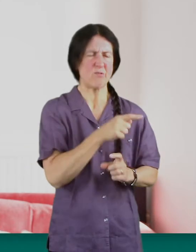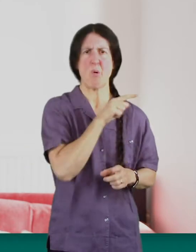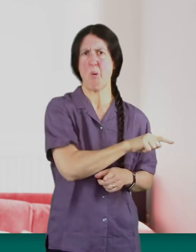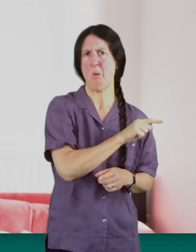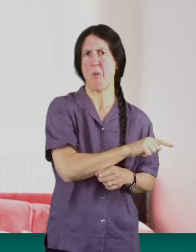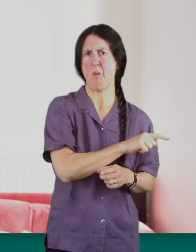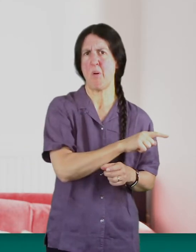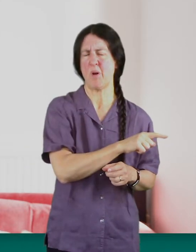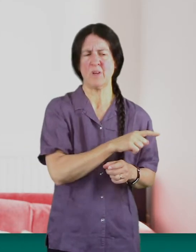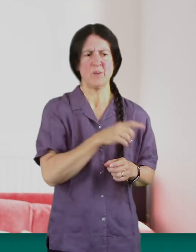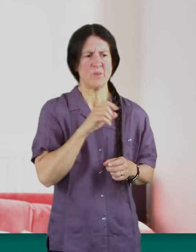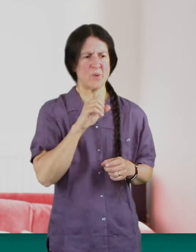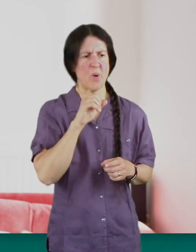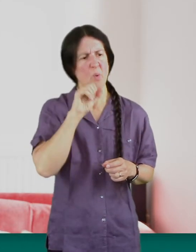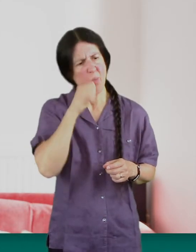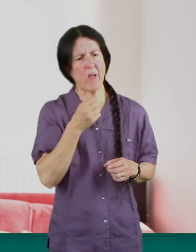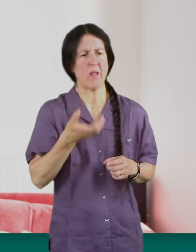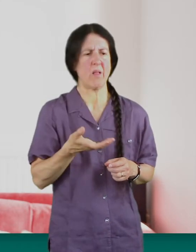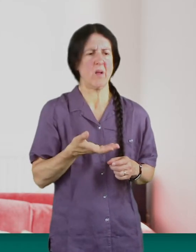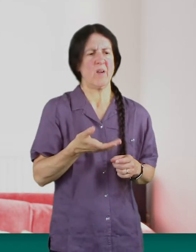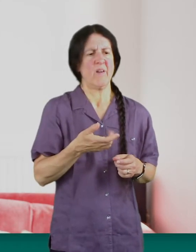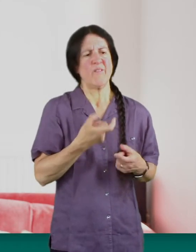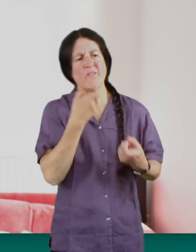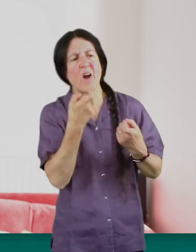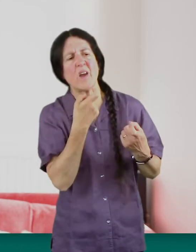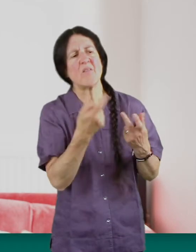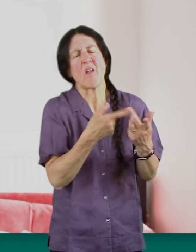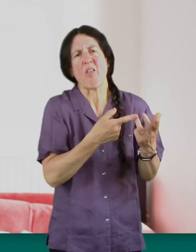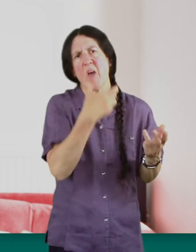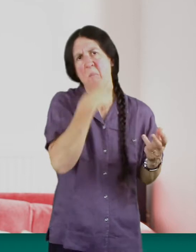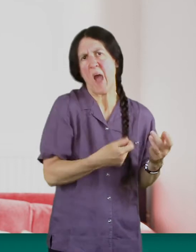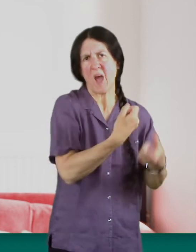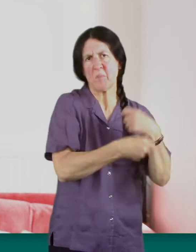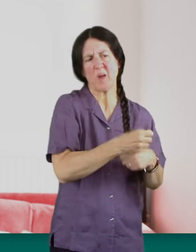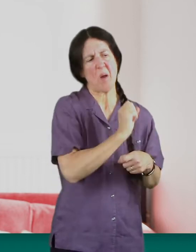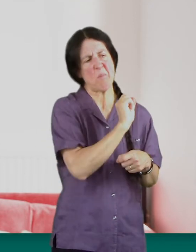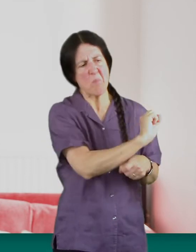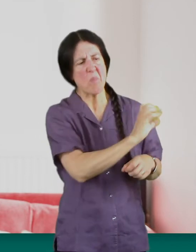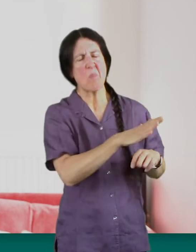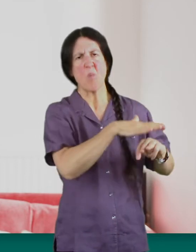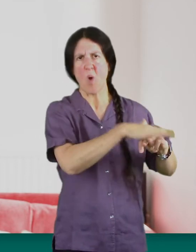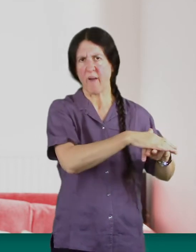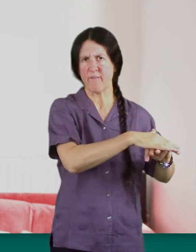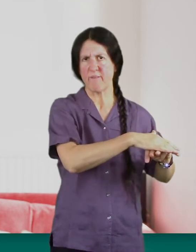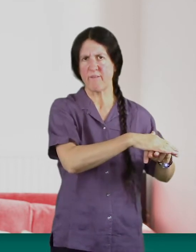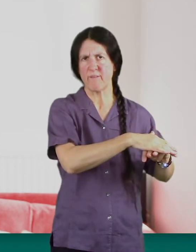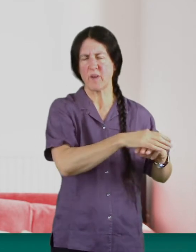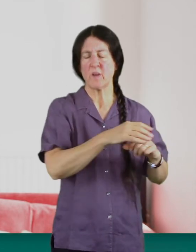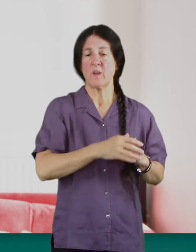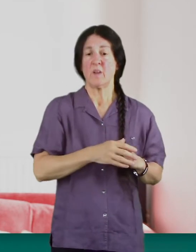There's just a catalogue of disasters, which ends with his own people, the tribe of Judah, taking him captive,